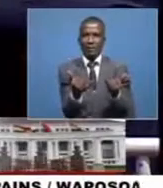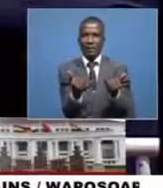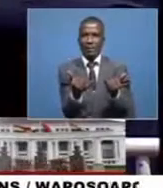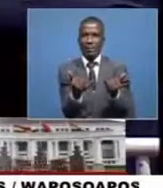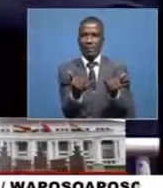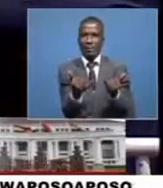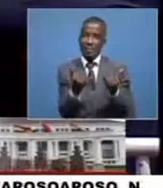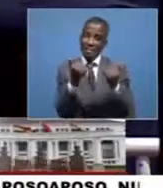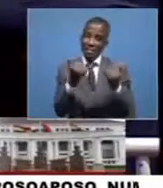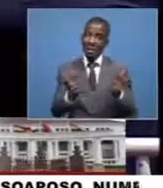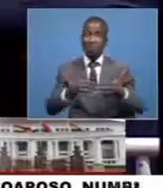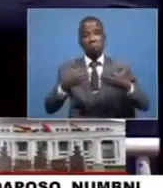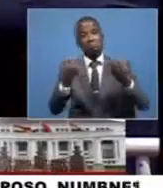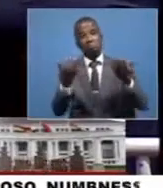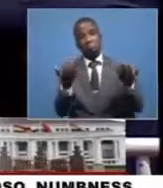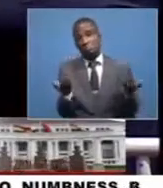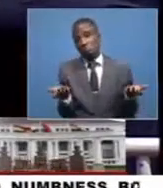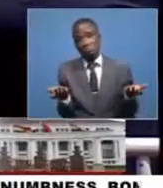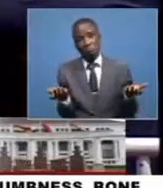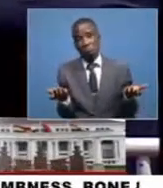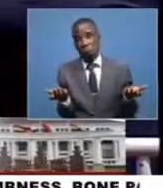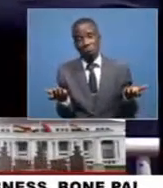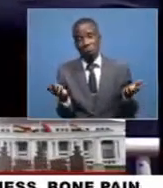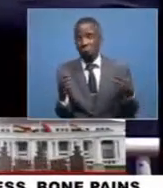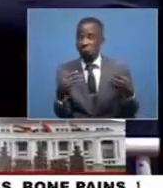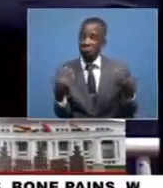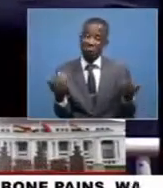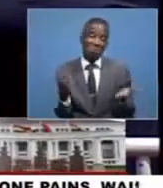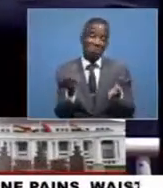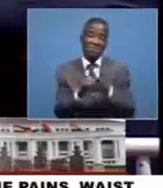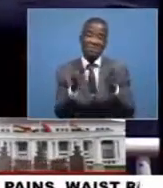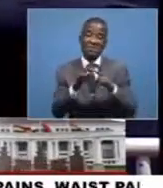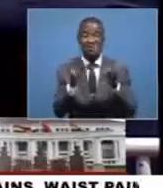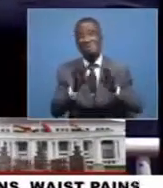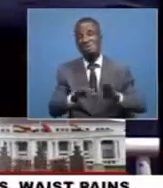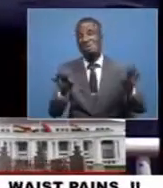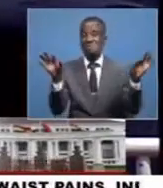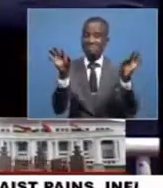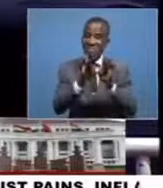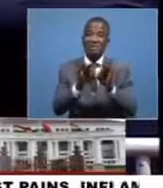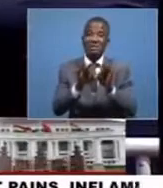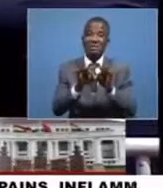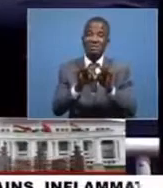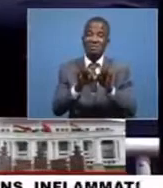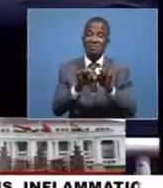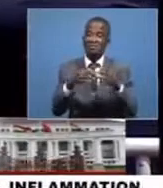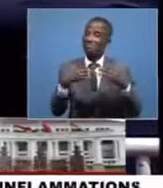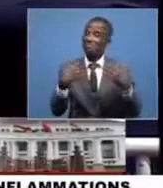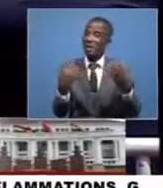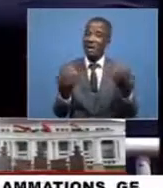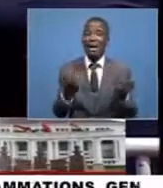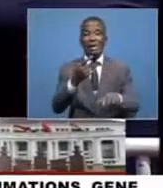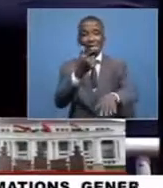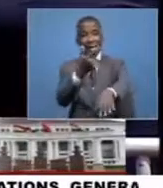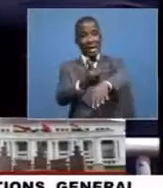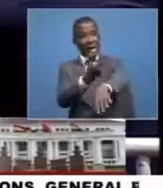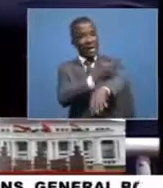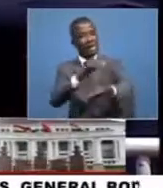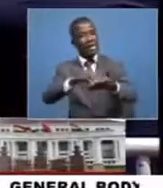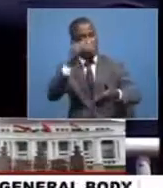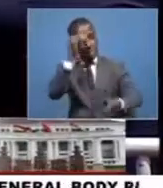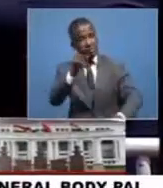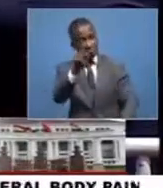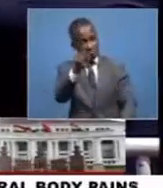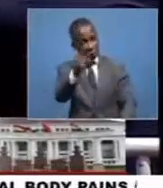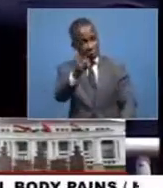now, for us, those are important. There are important lessons to be learned from this. Now we have an